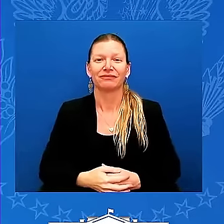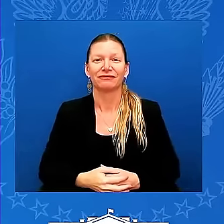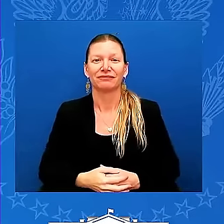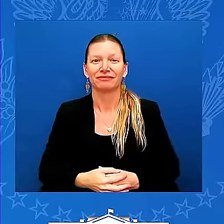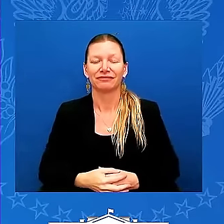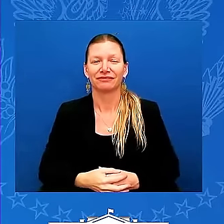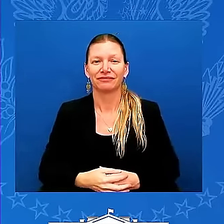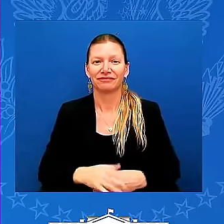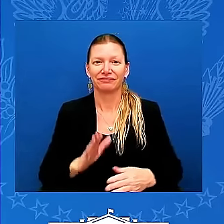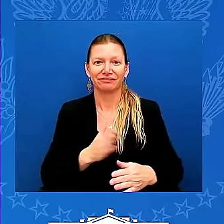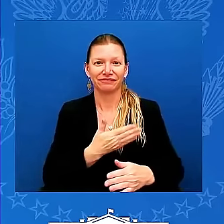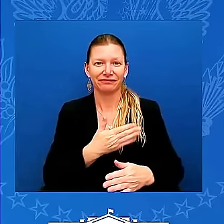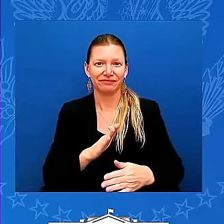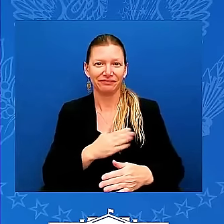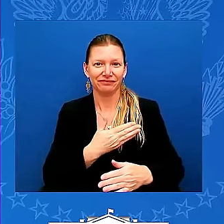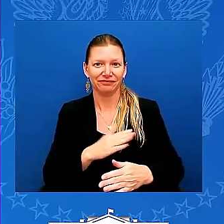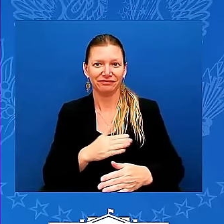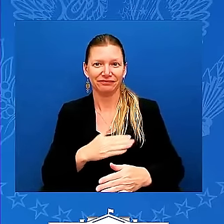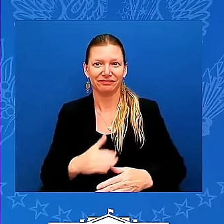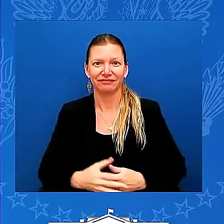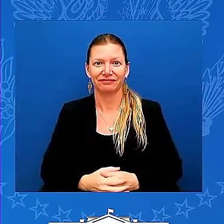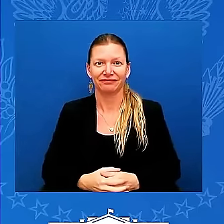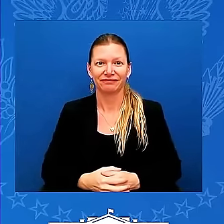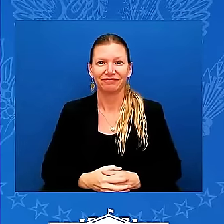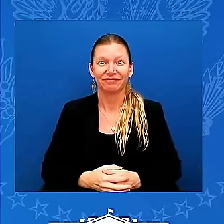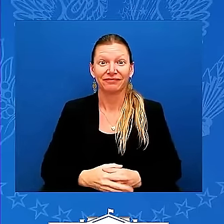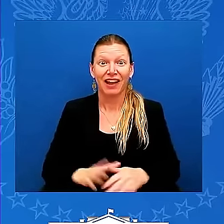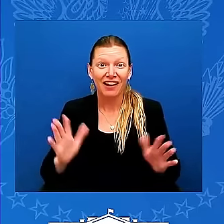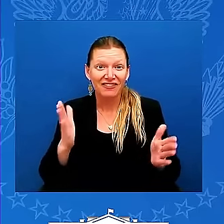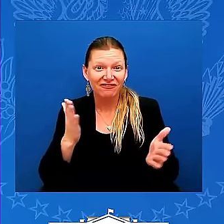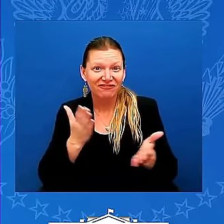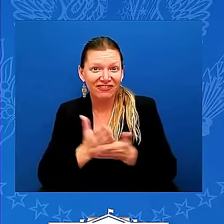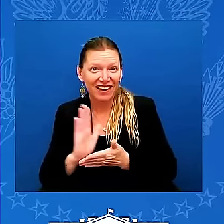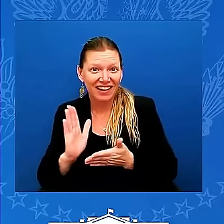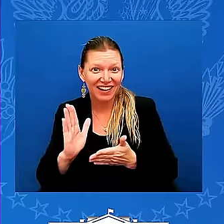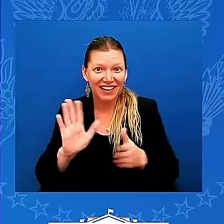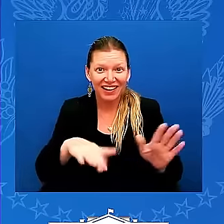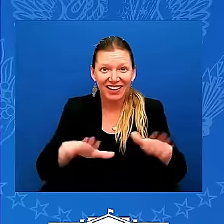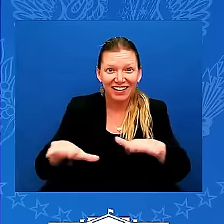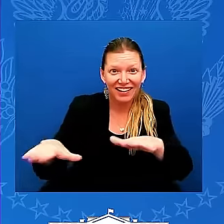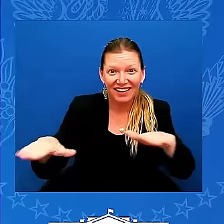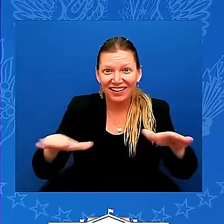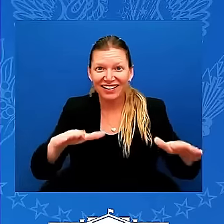All right, everybody. Let me get your attention just for a few minutes.